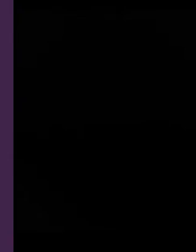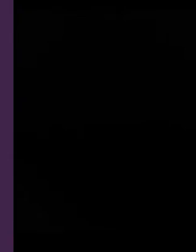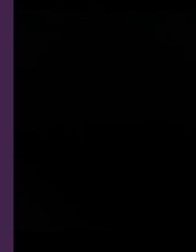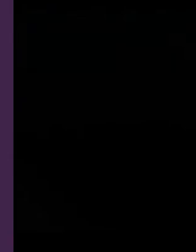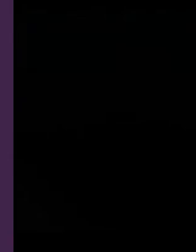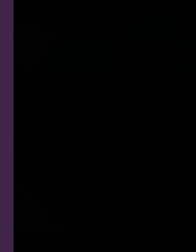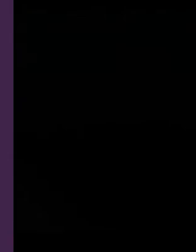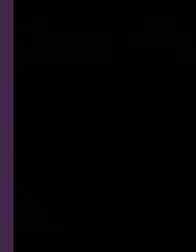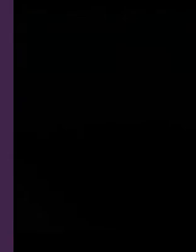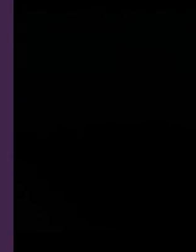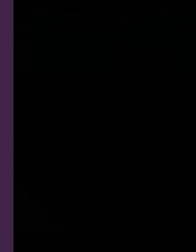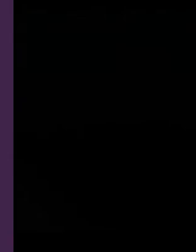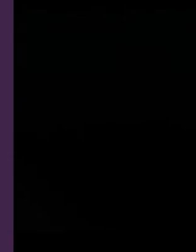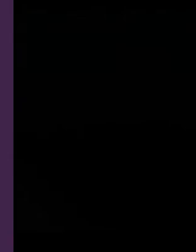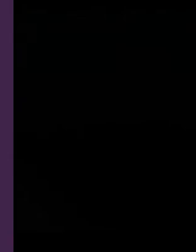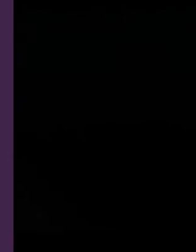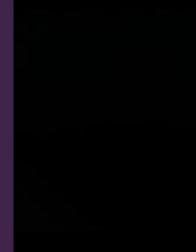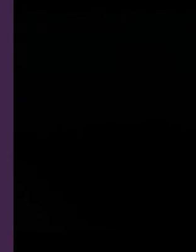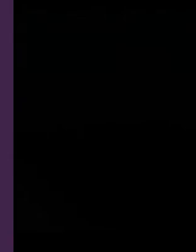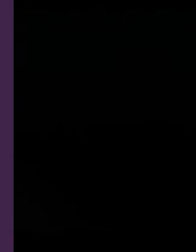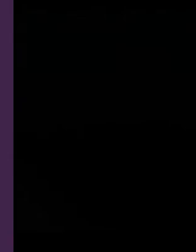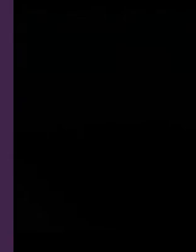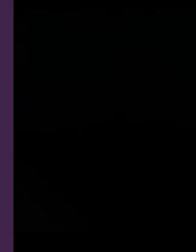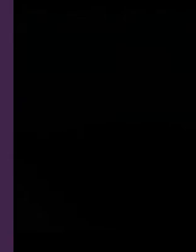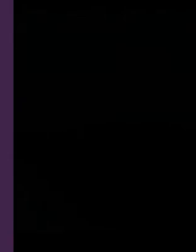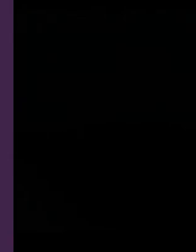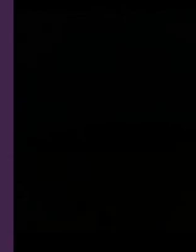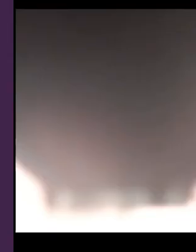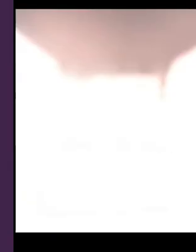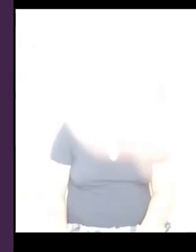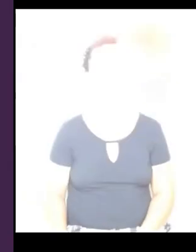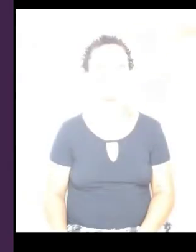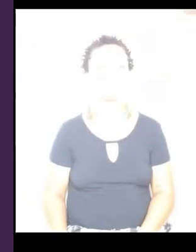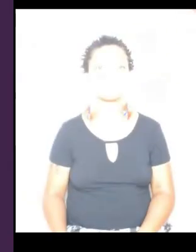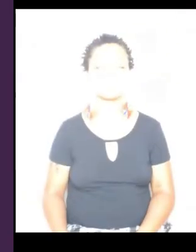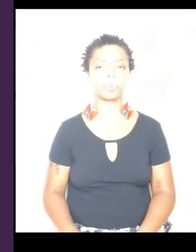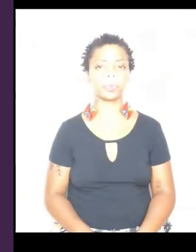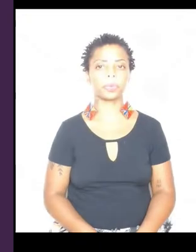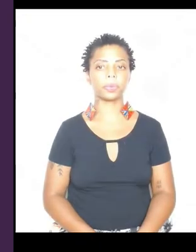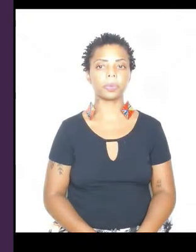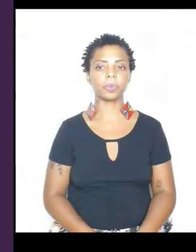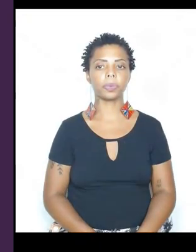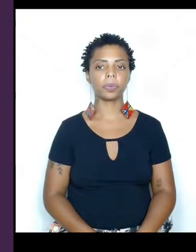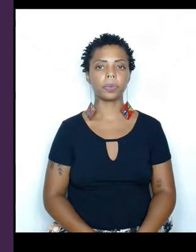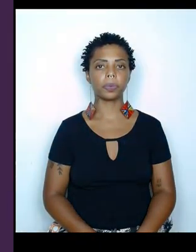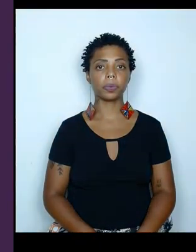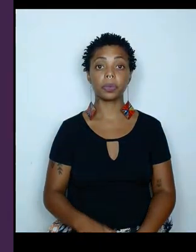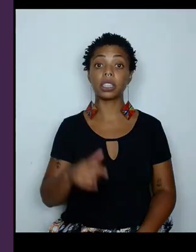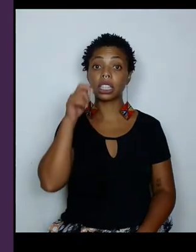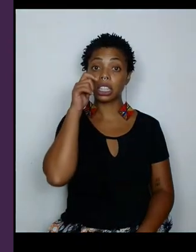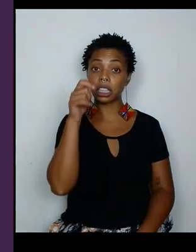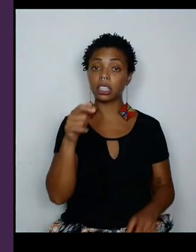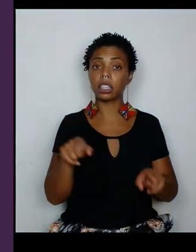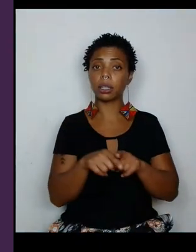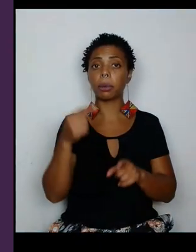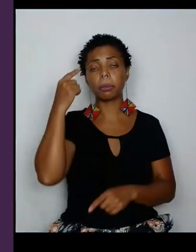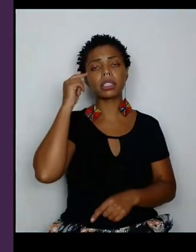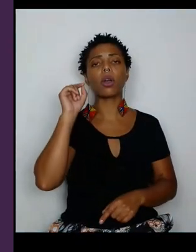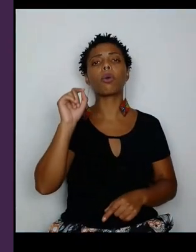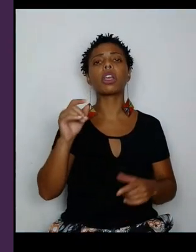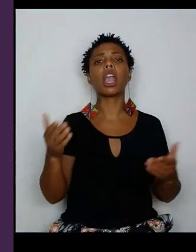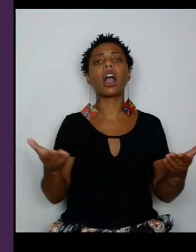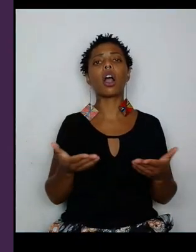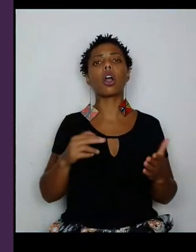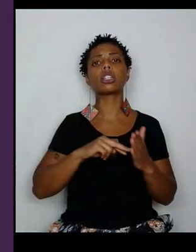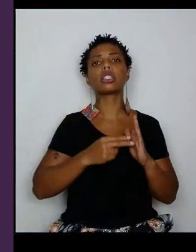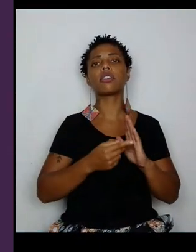what gogan has come to mean you know here we are torn between the as i was saying the the post me to the post black lives